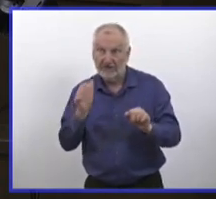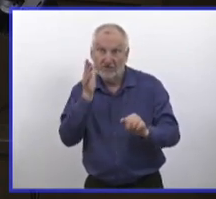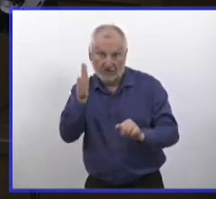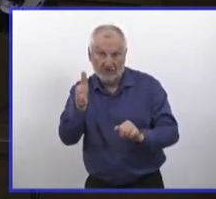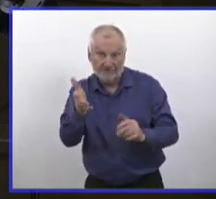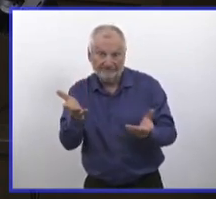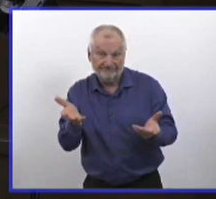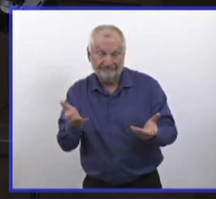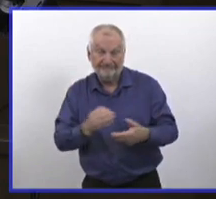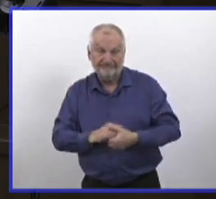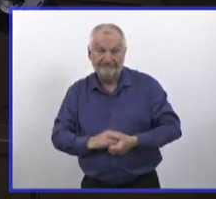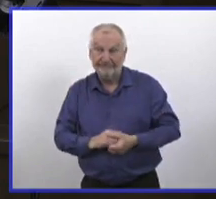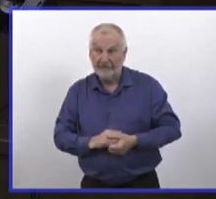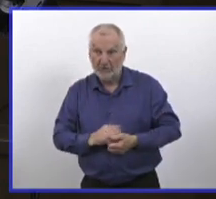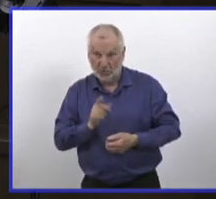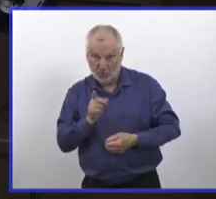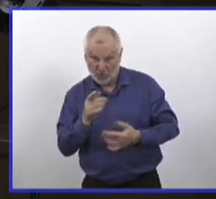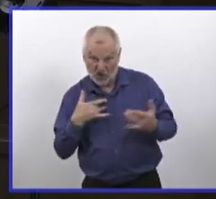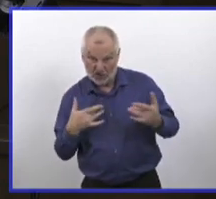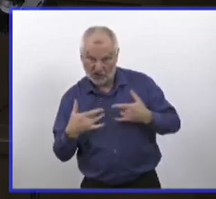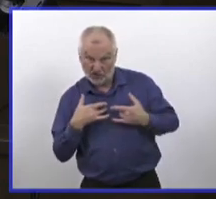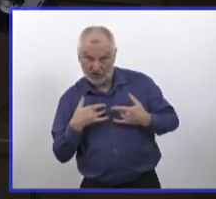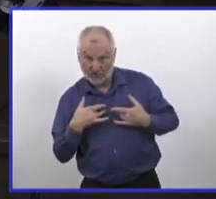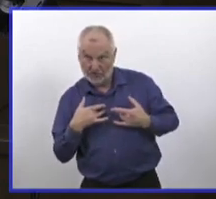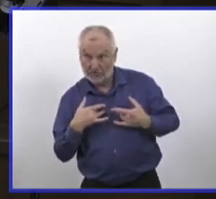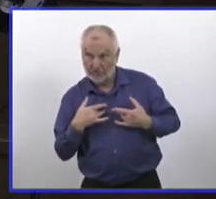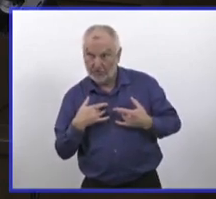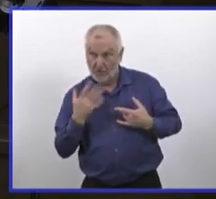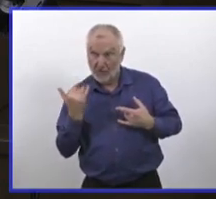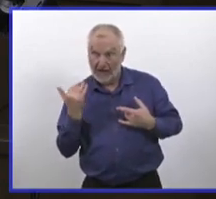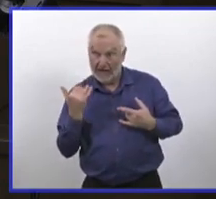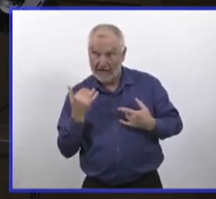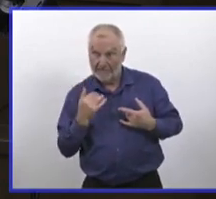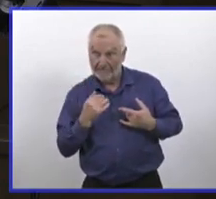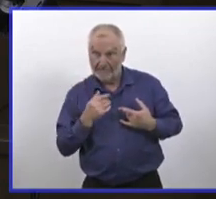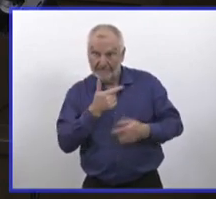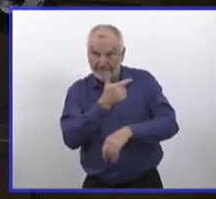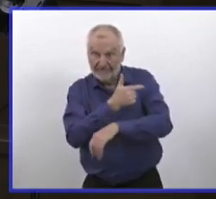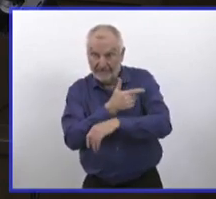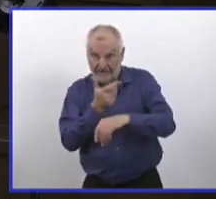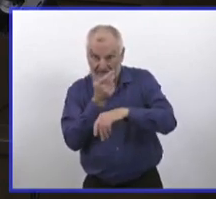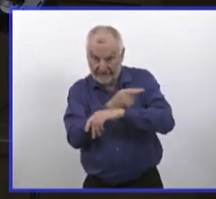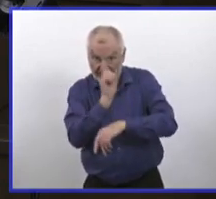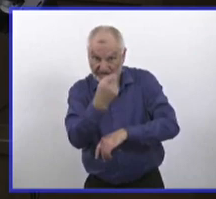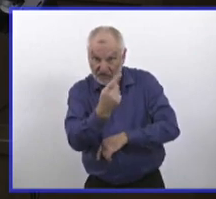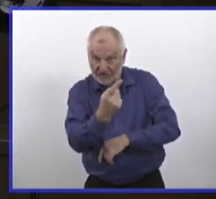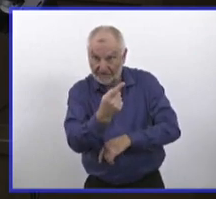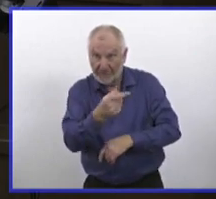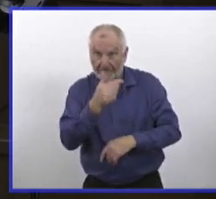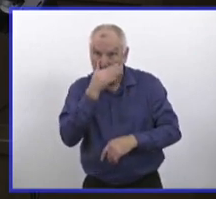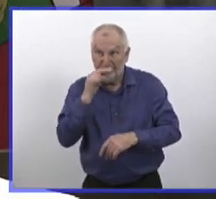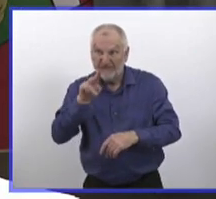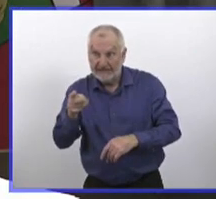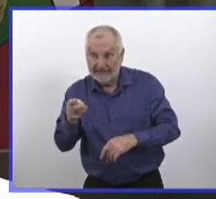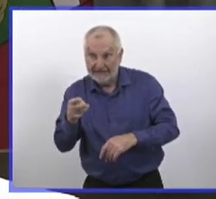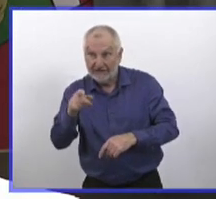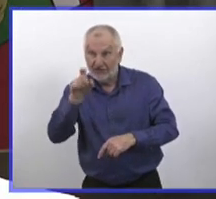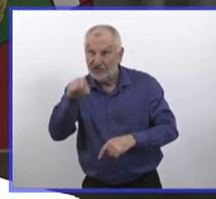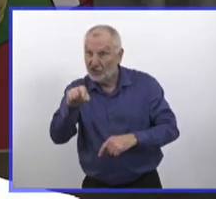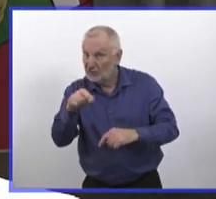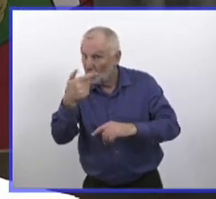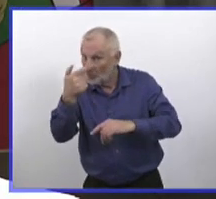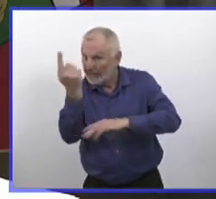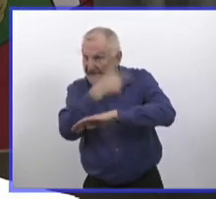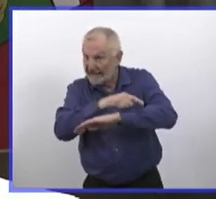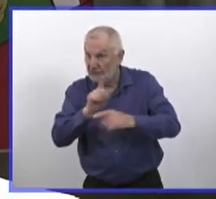other concerns of your own with pushing this to 4 months, and how do you address doctors that are saying that it's dangerous? So we have looked at